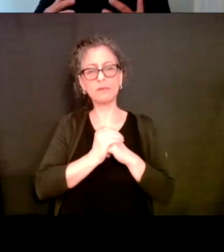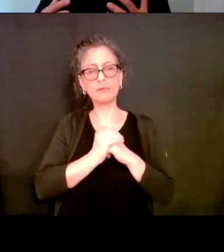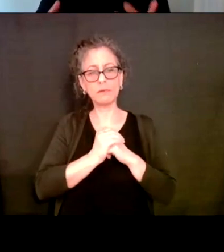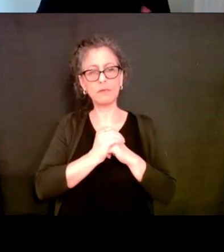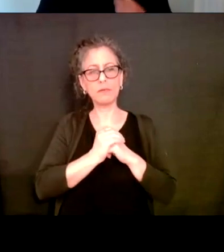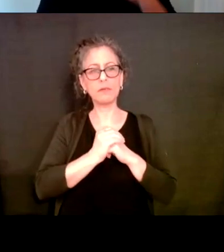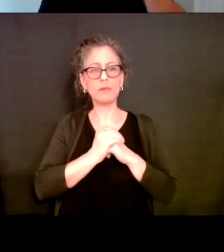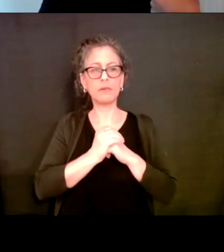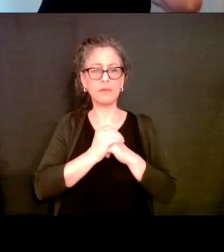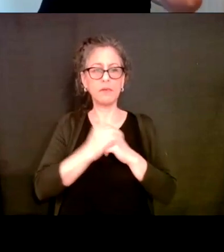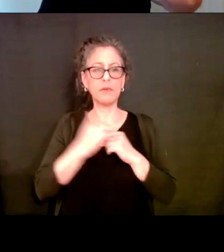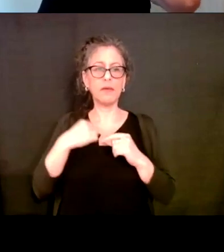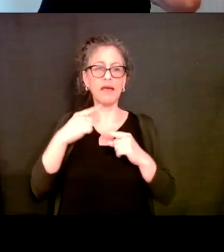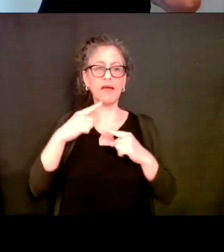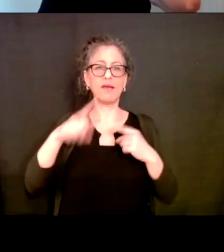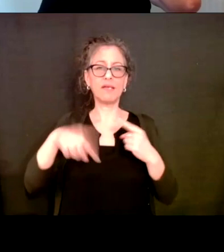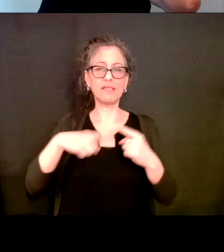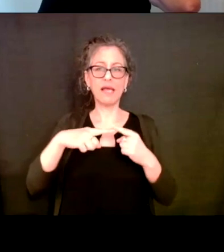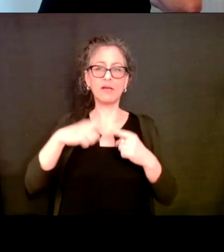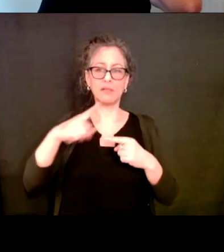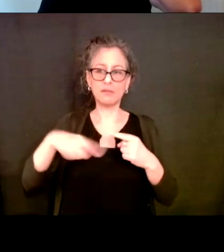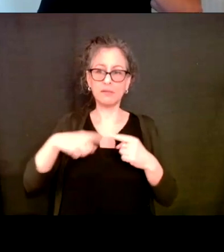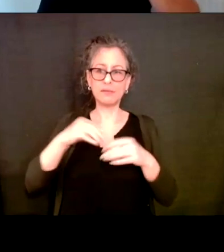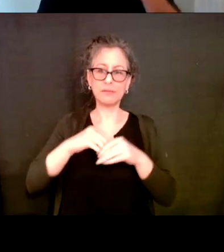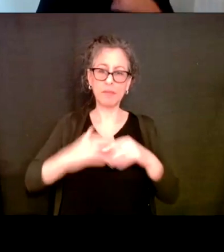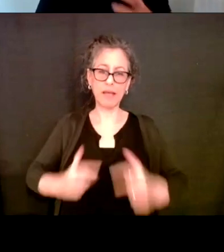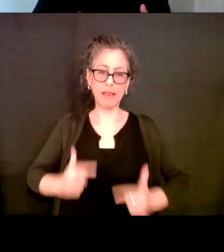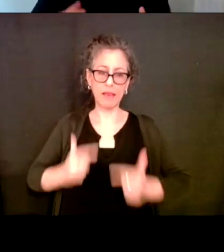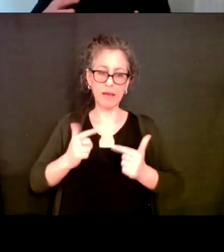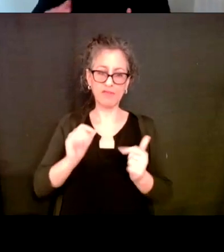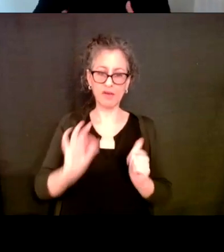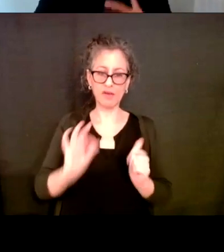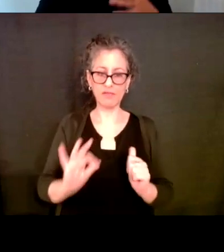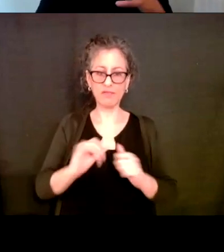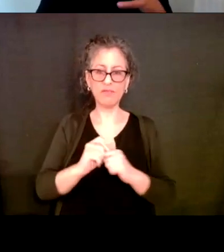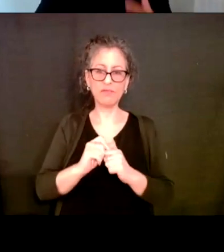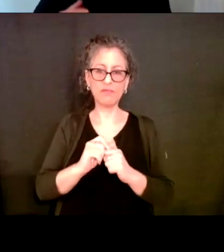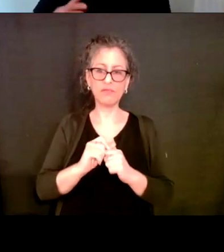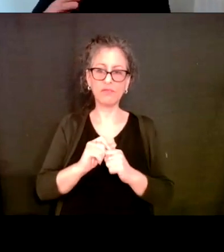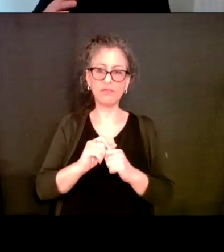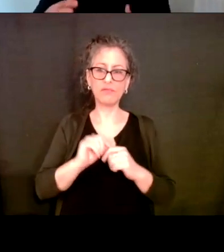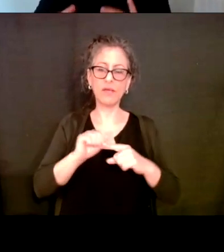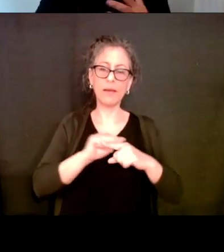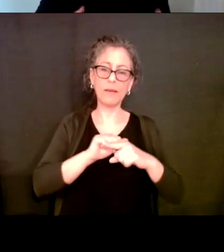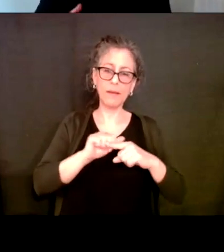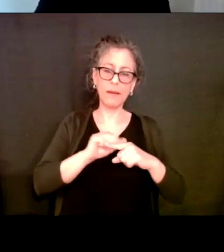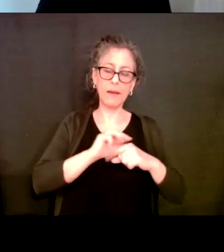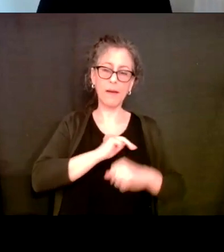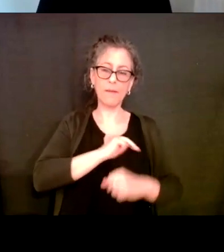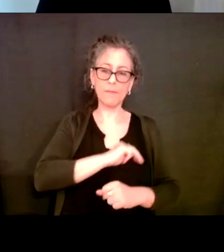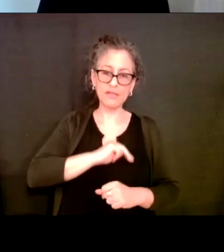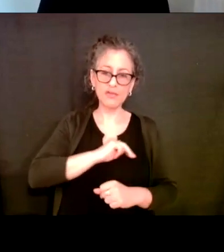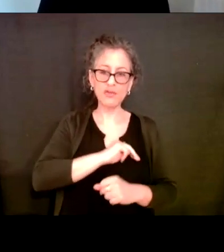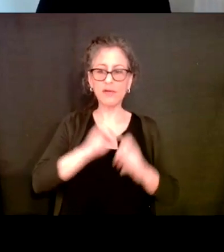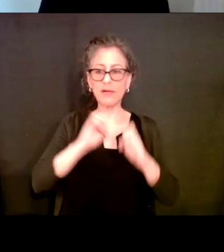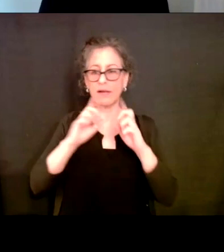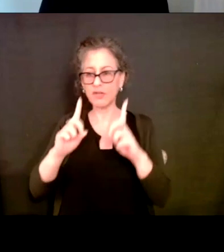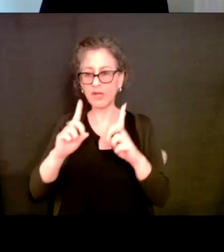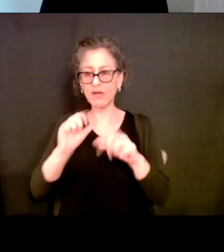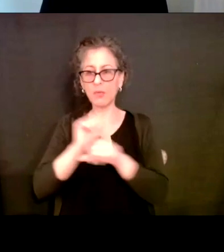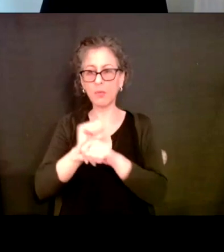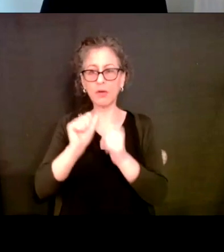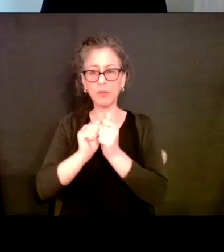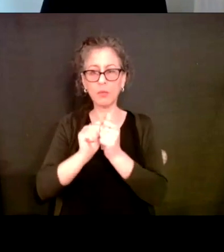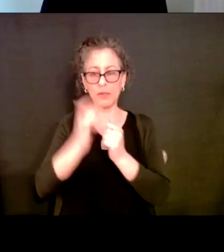this cycle in my life of ministry and education, and also work with intellectual and